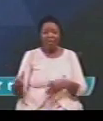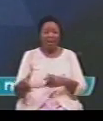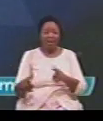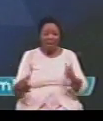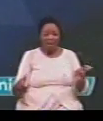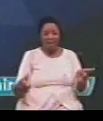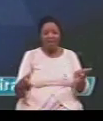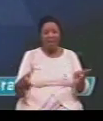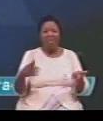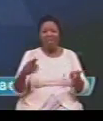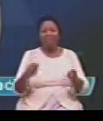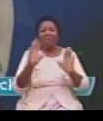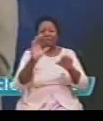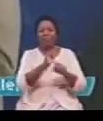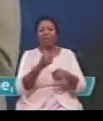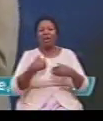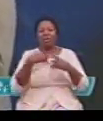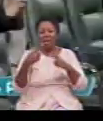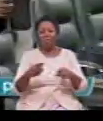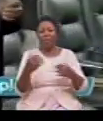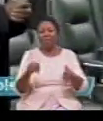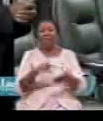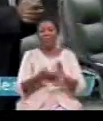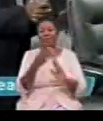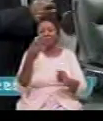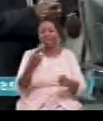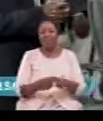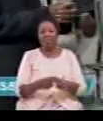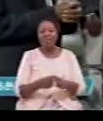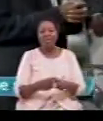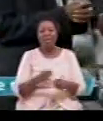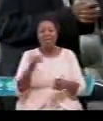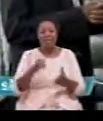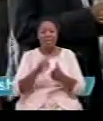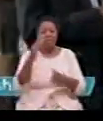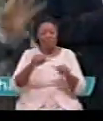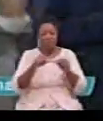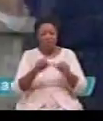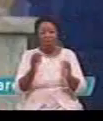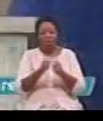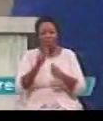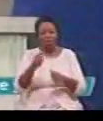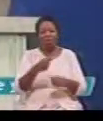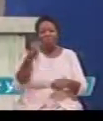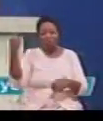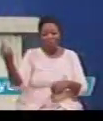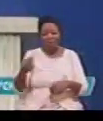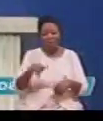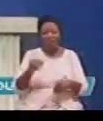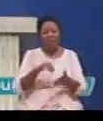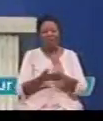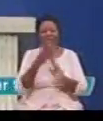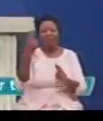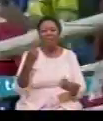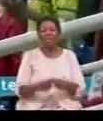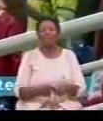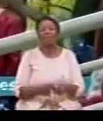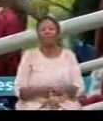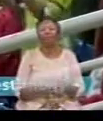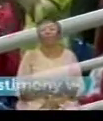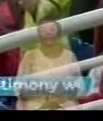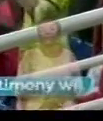has happened already. It will continue with you forever.